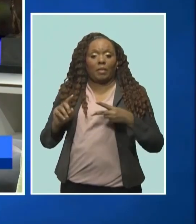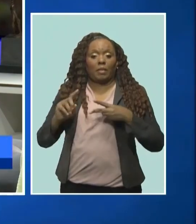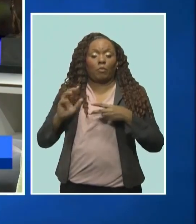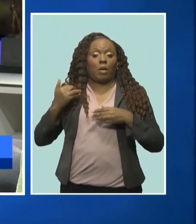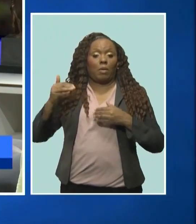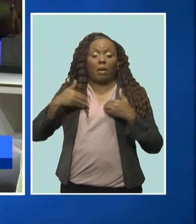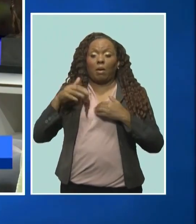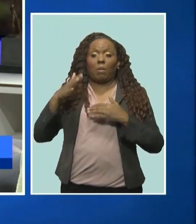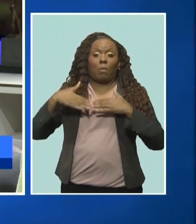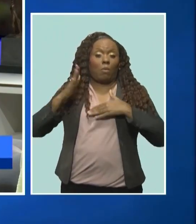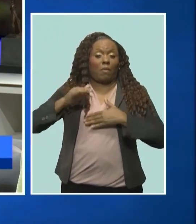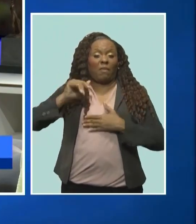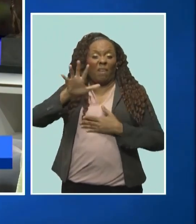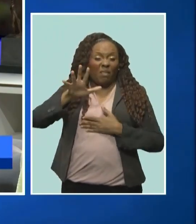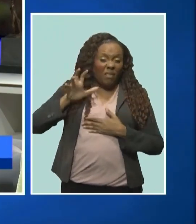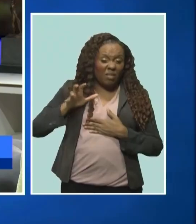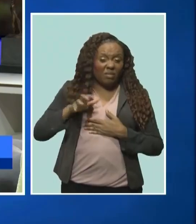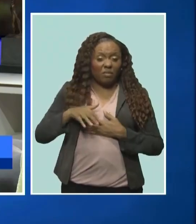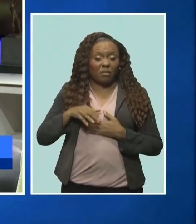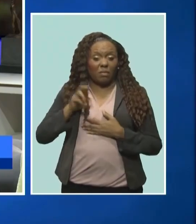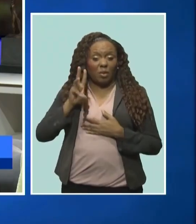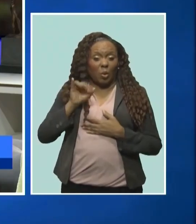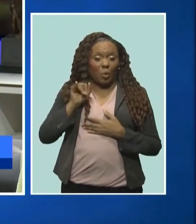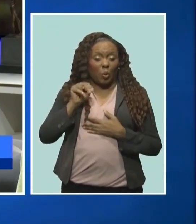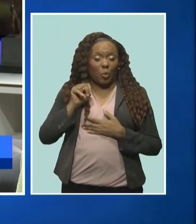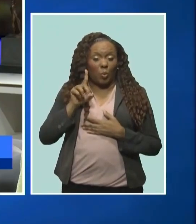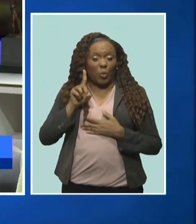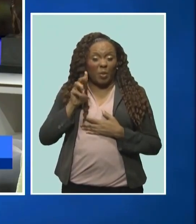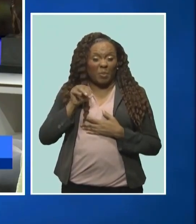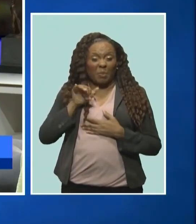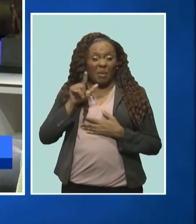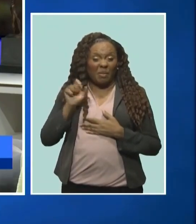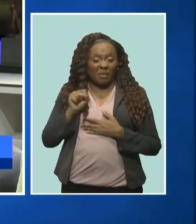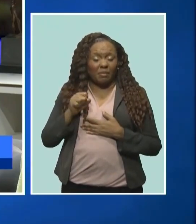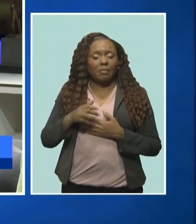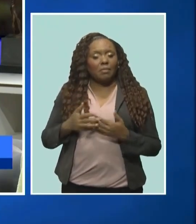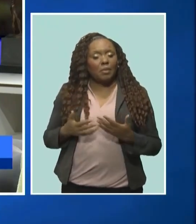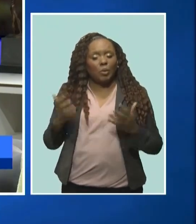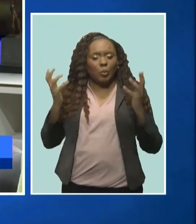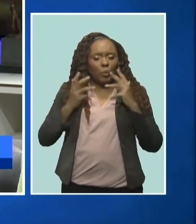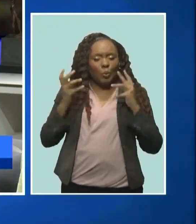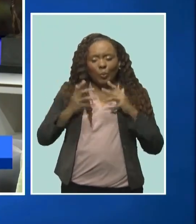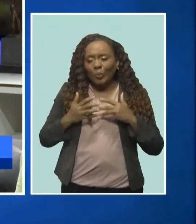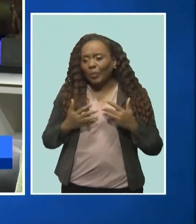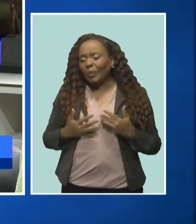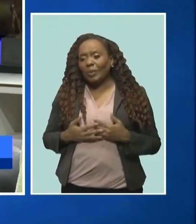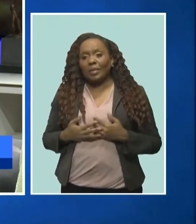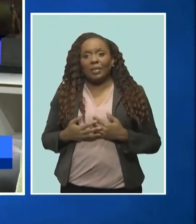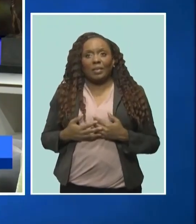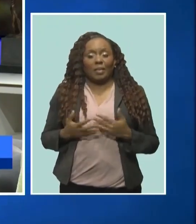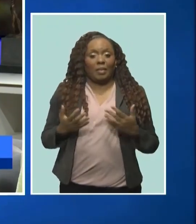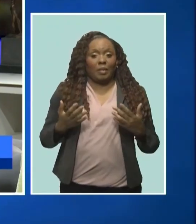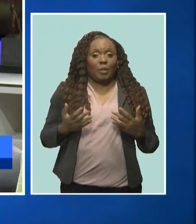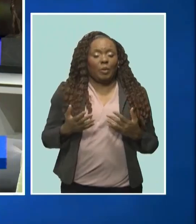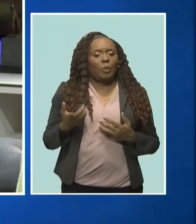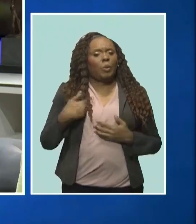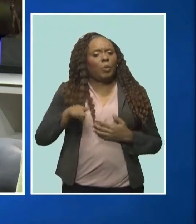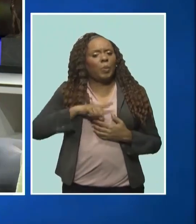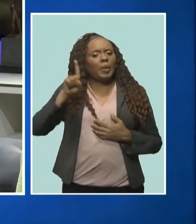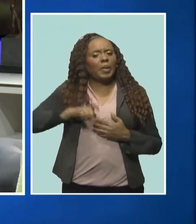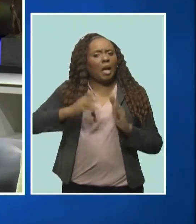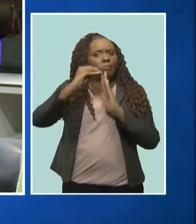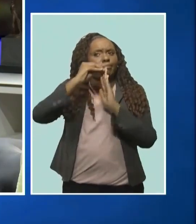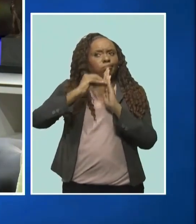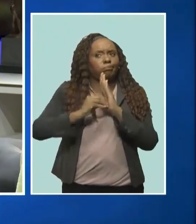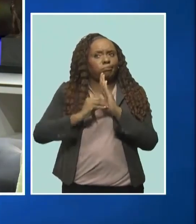500 on this island. And as part and parcel of our, again, heritage,